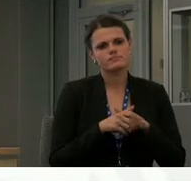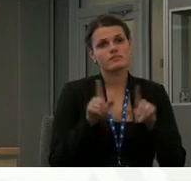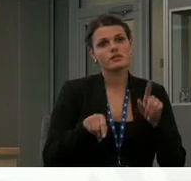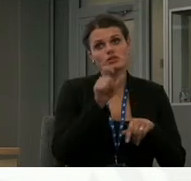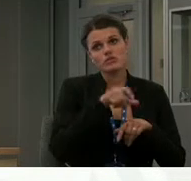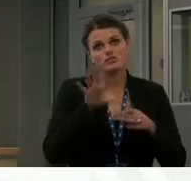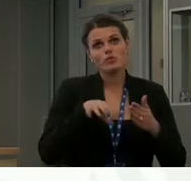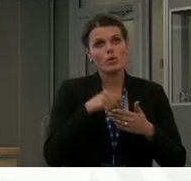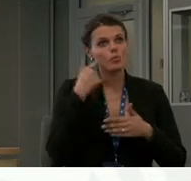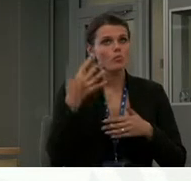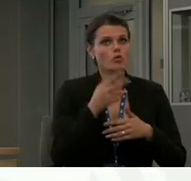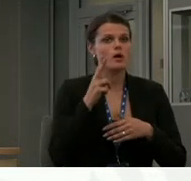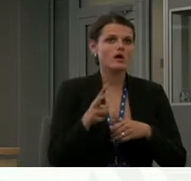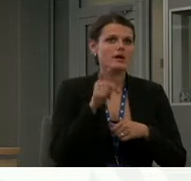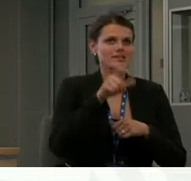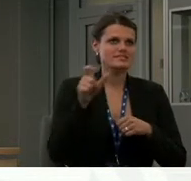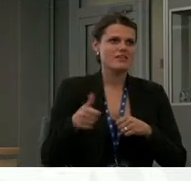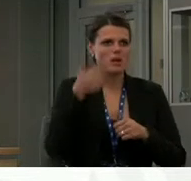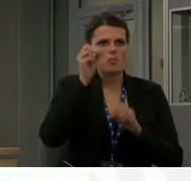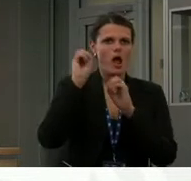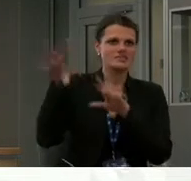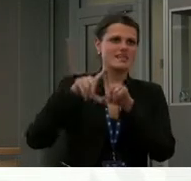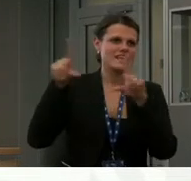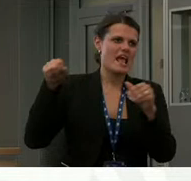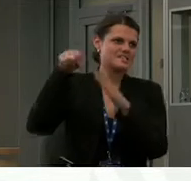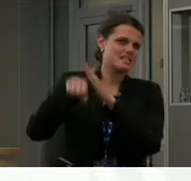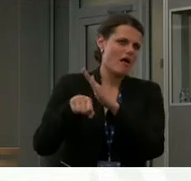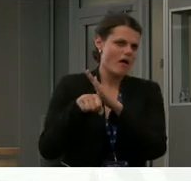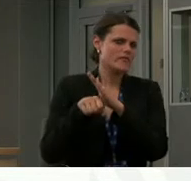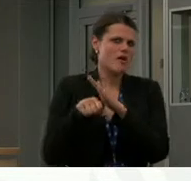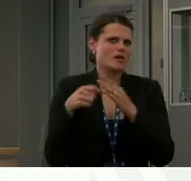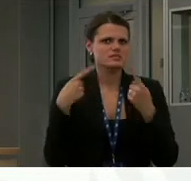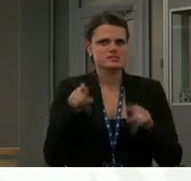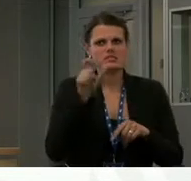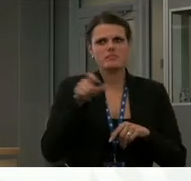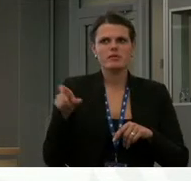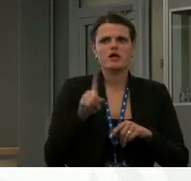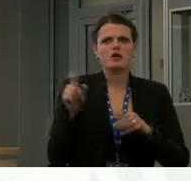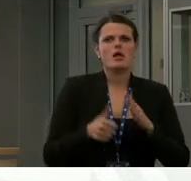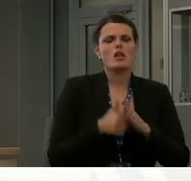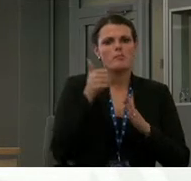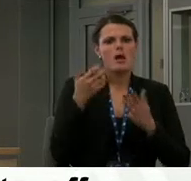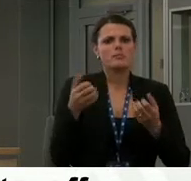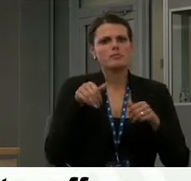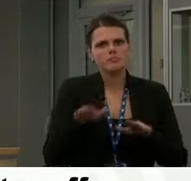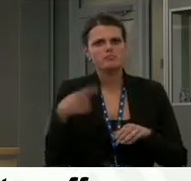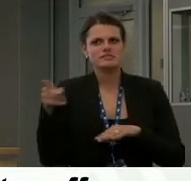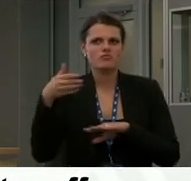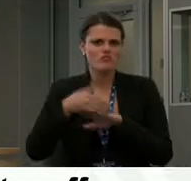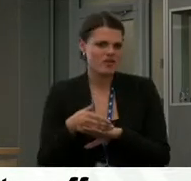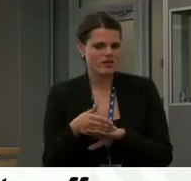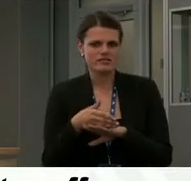Some people still think that people are better off in institutions, that other people are better placed to take decisions for many